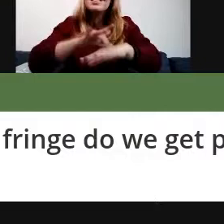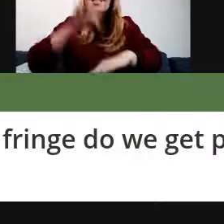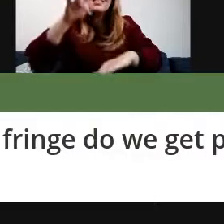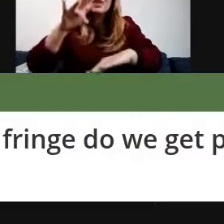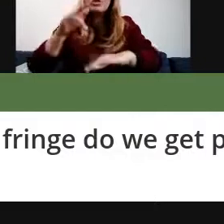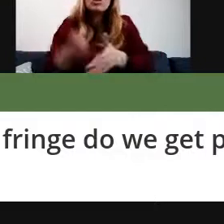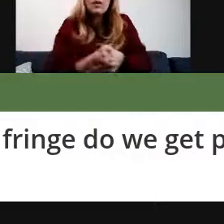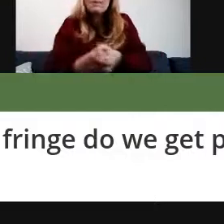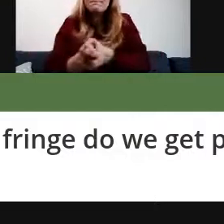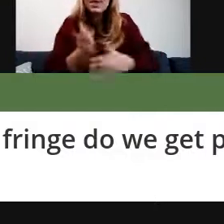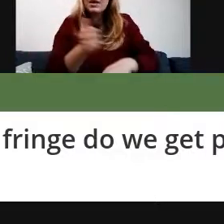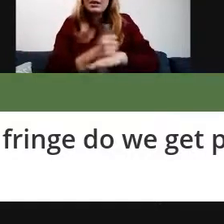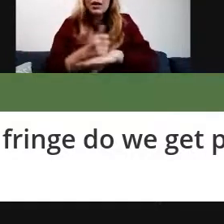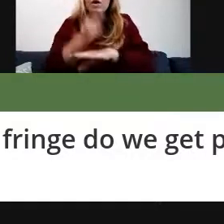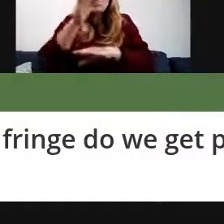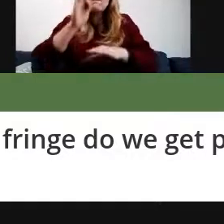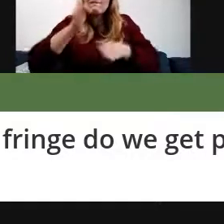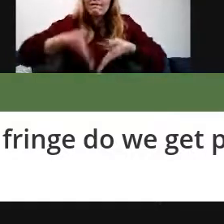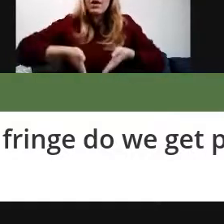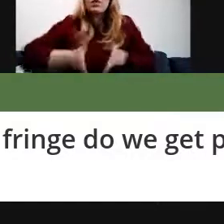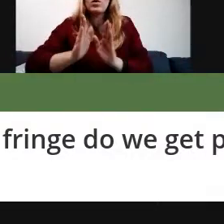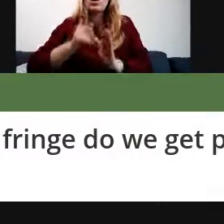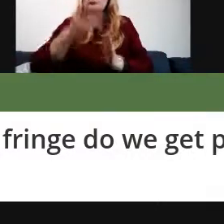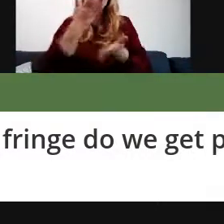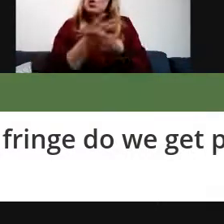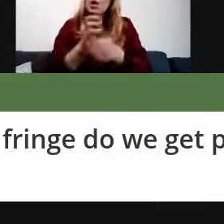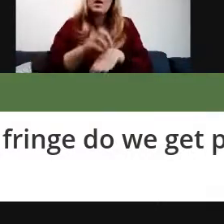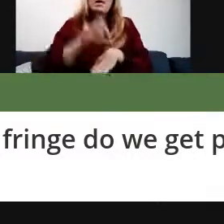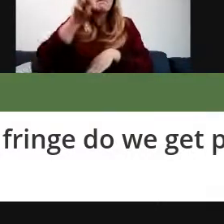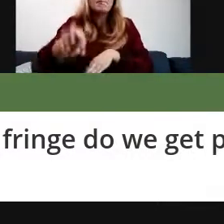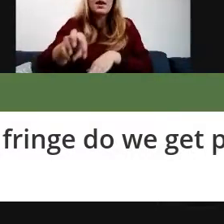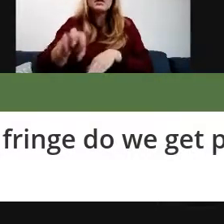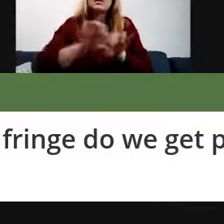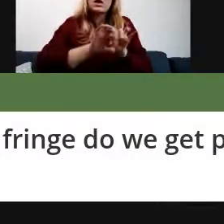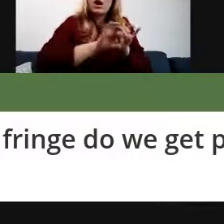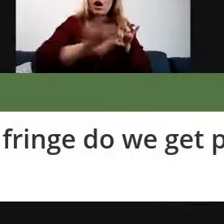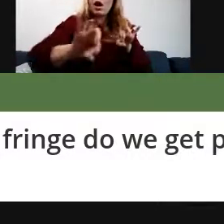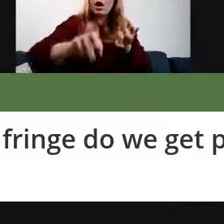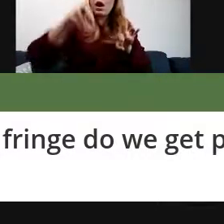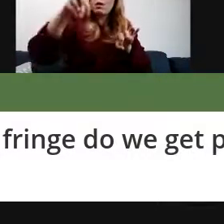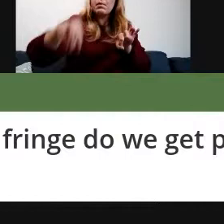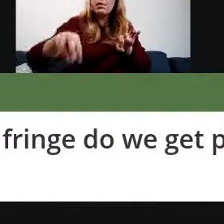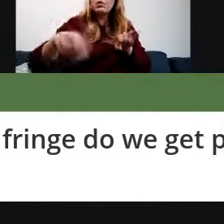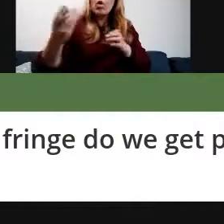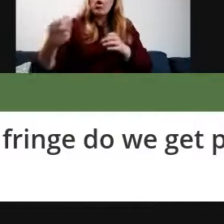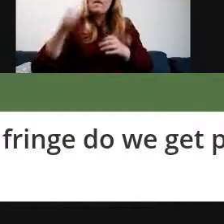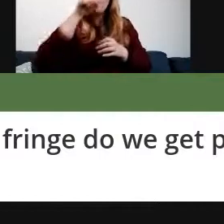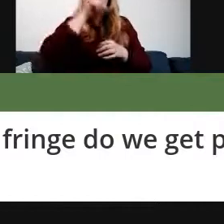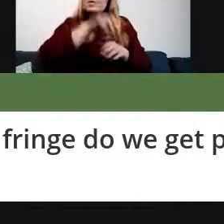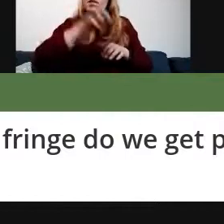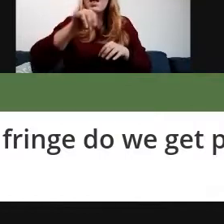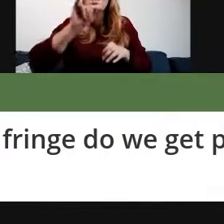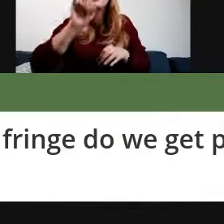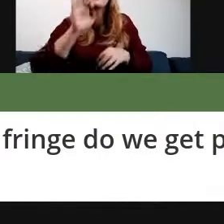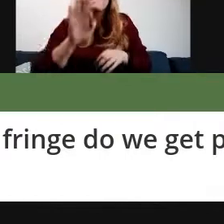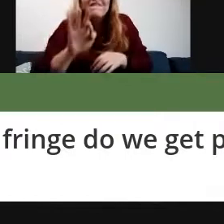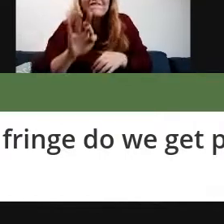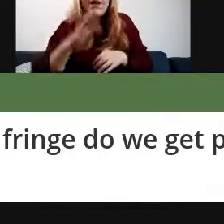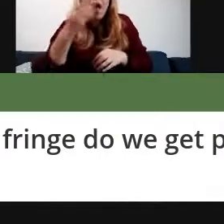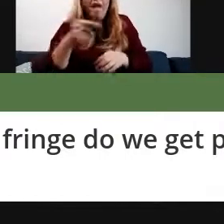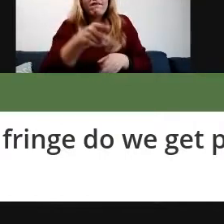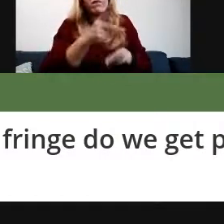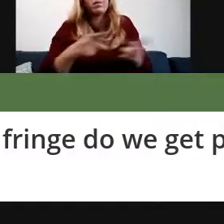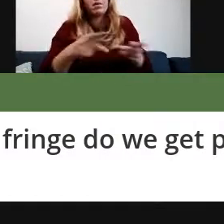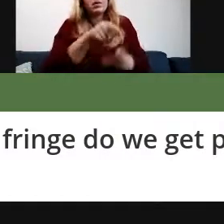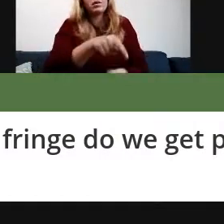fairway or the general area. Then you can place your club length if preferred lies are in place. But once you're on the putting green